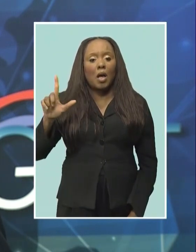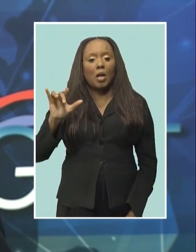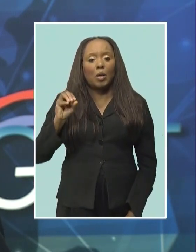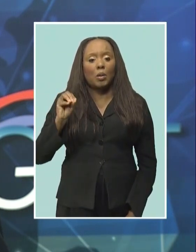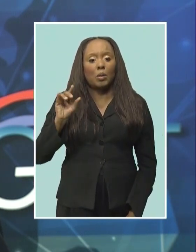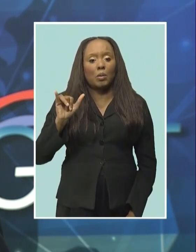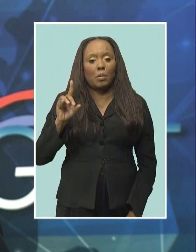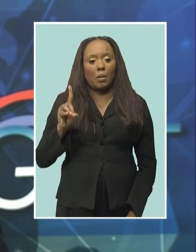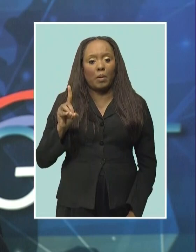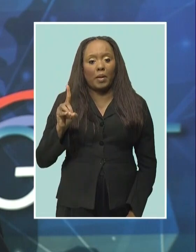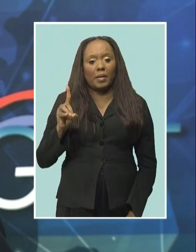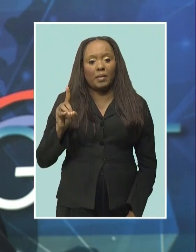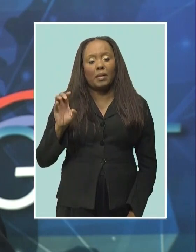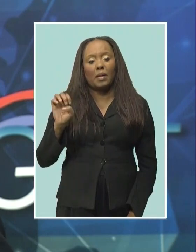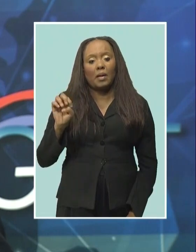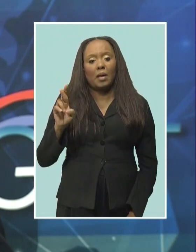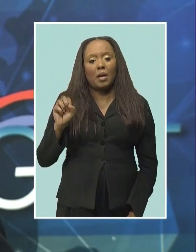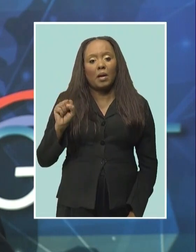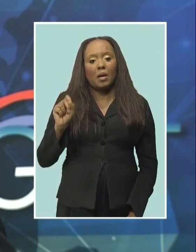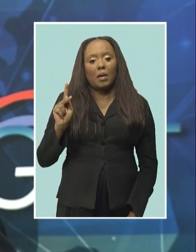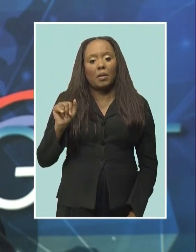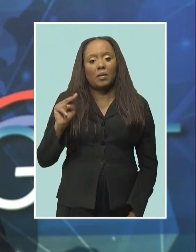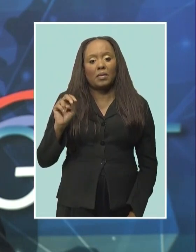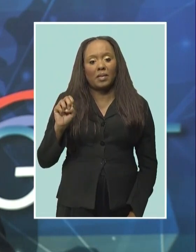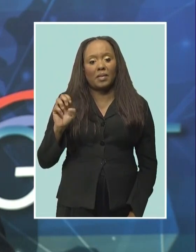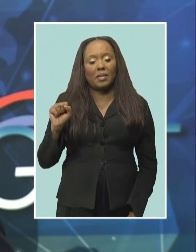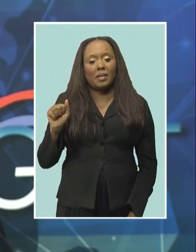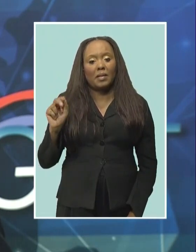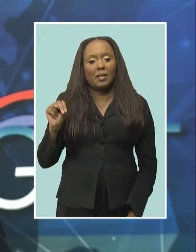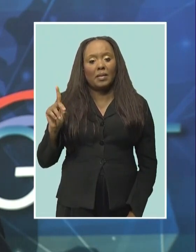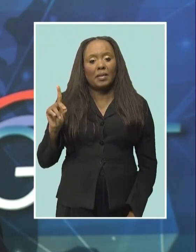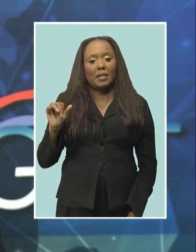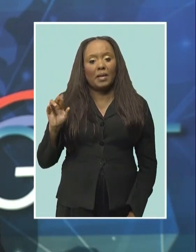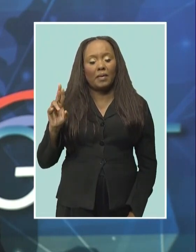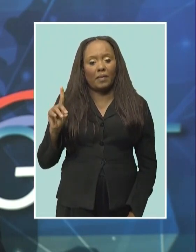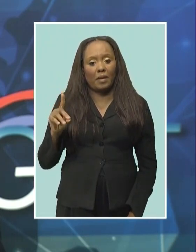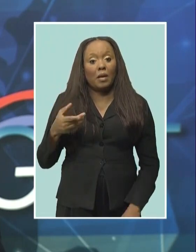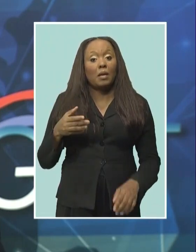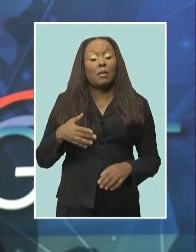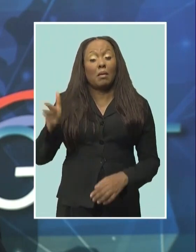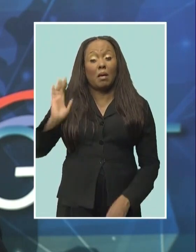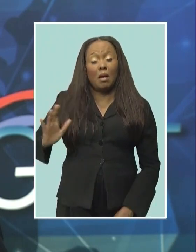passing. During his political career, he once served as Education Minister.